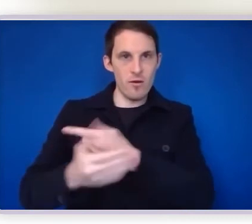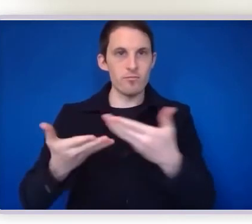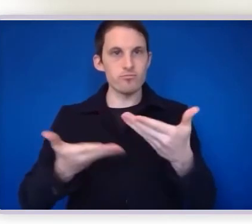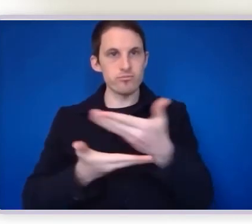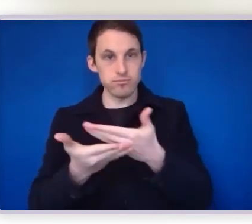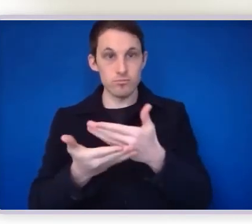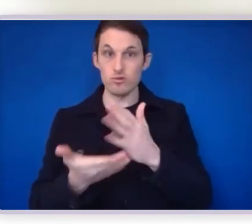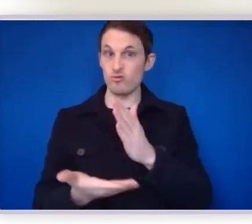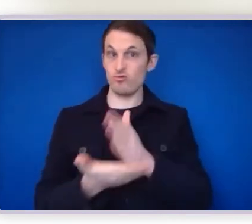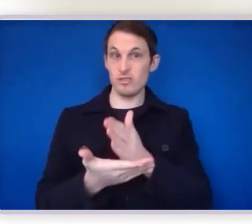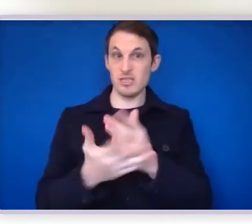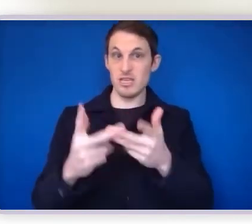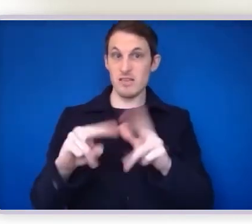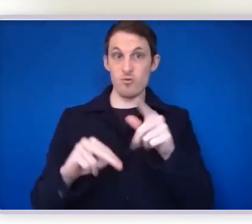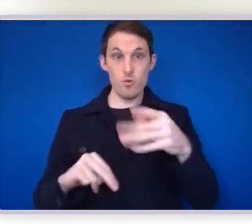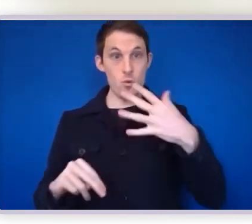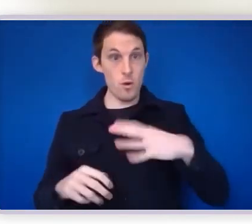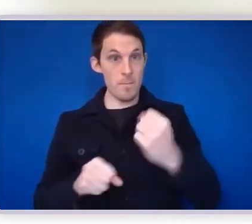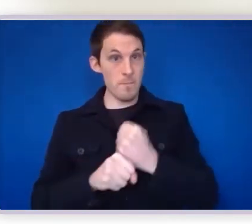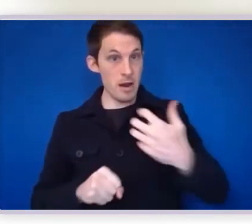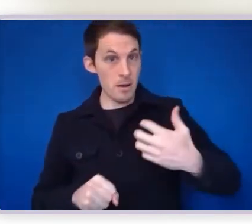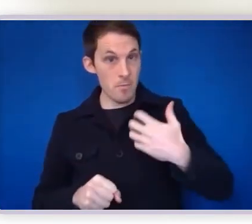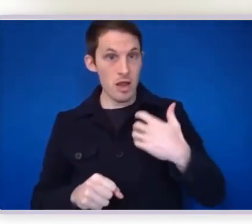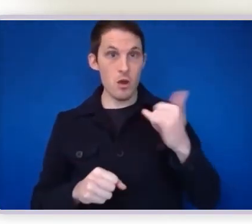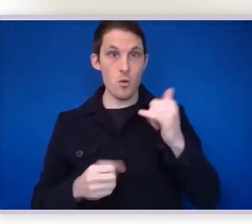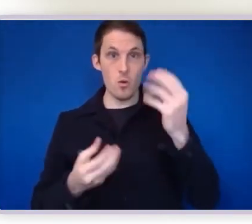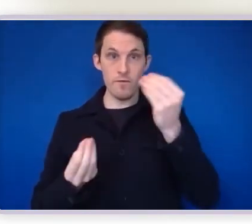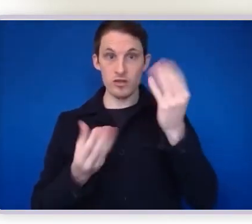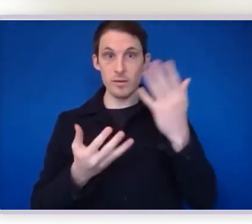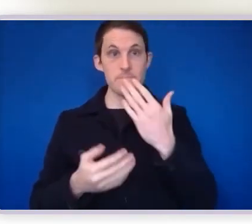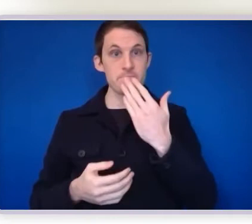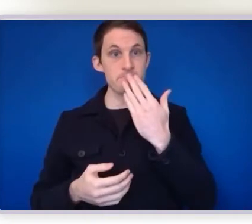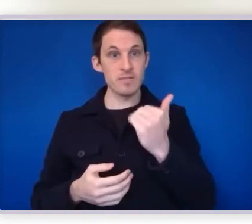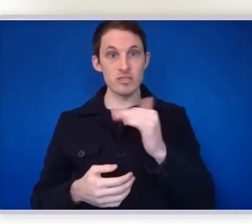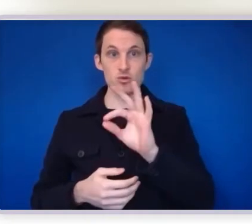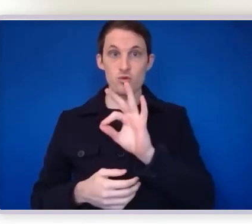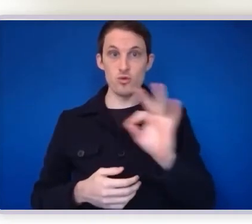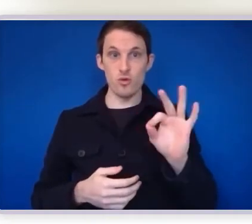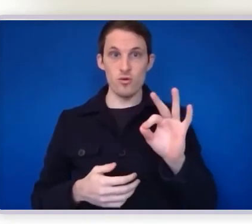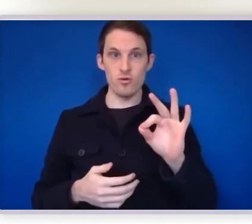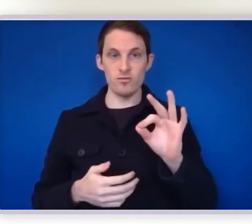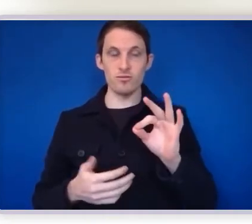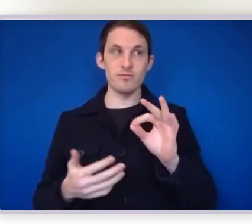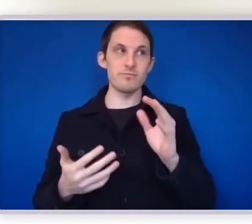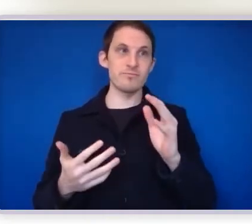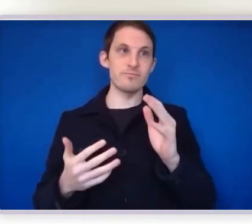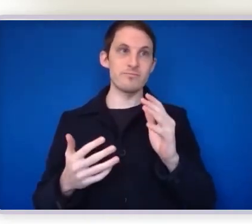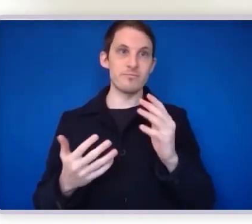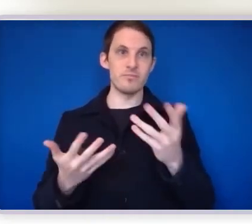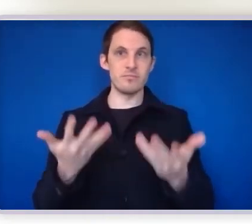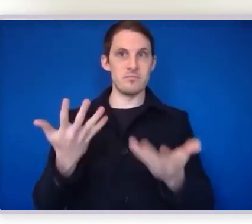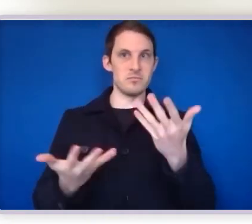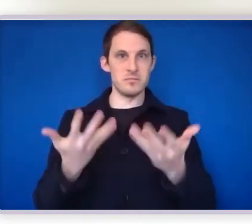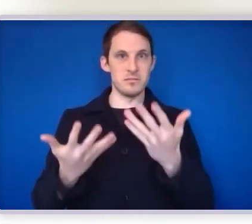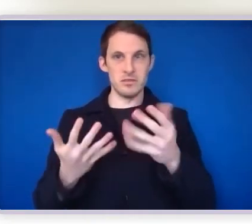complaint or lodge a notification, please don't think that you need to work out which forum to go